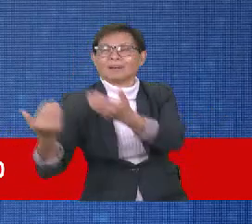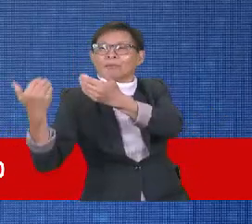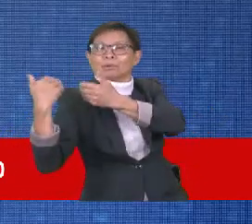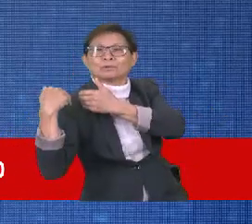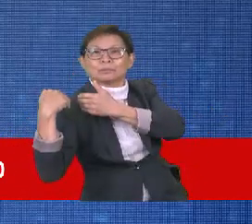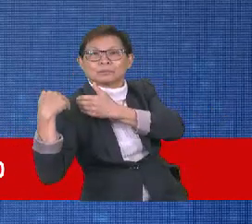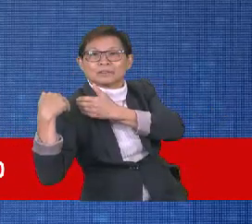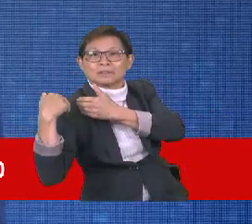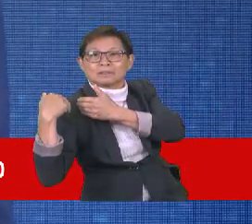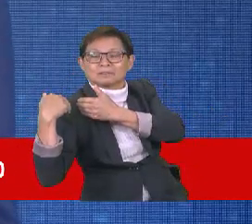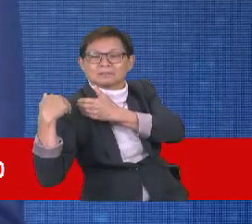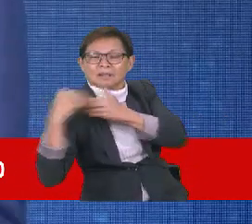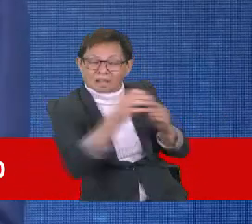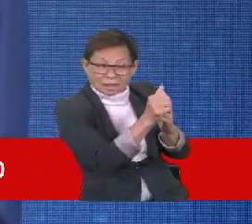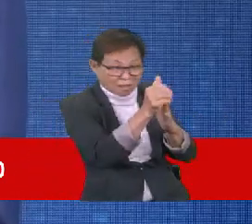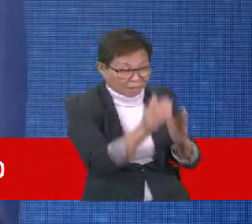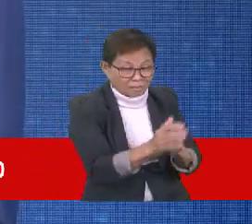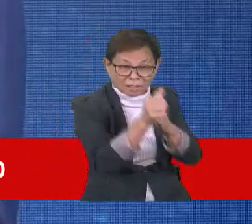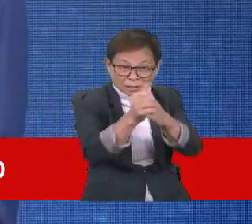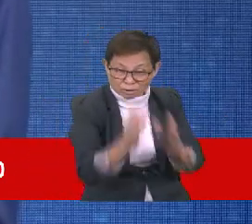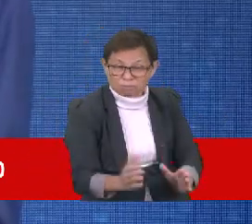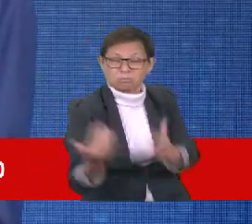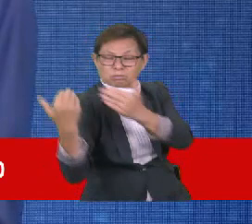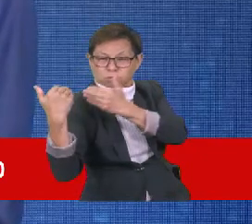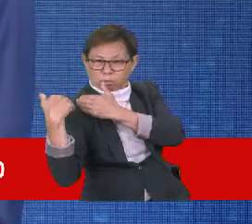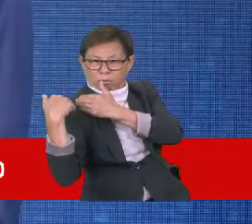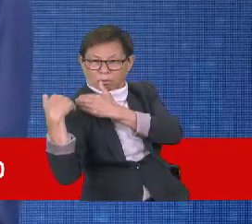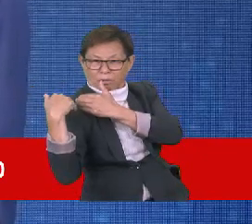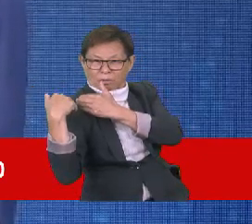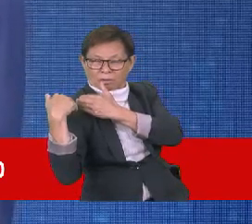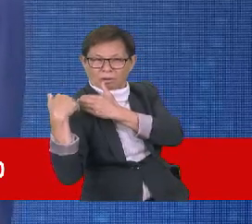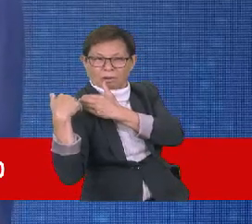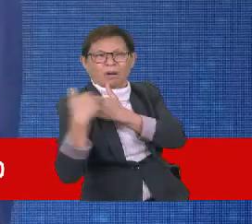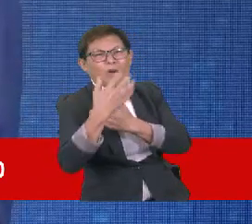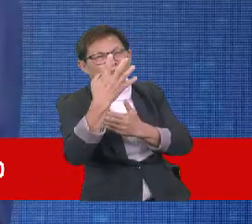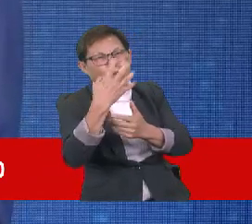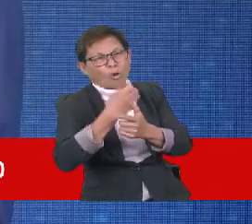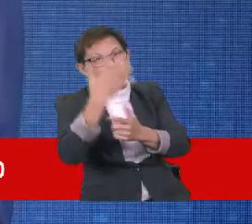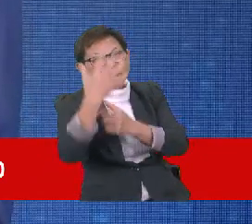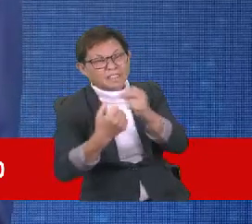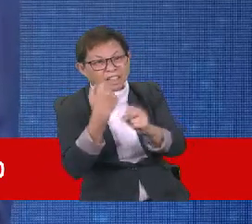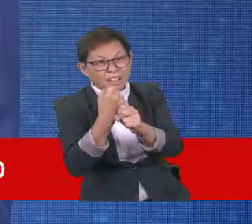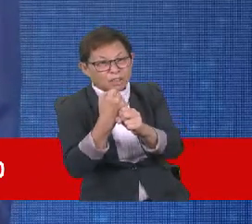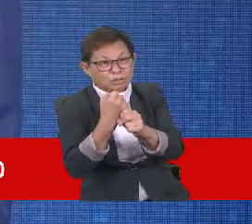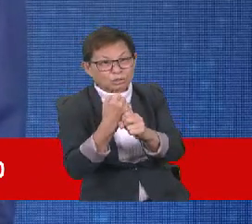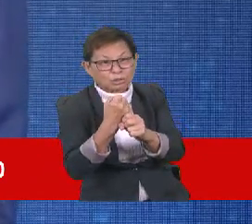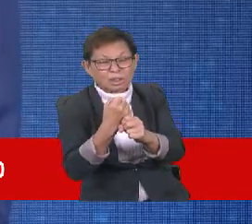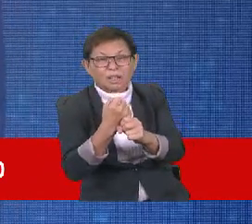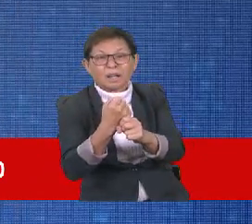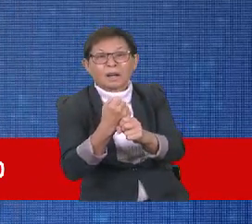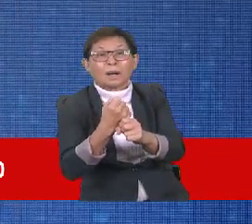accountability. Leaders are not only accountable once in 4 or 5 years to their people. Leaders